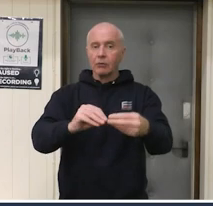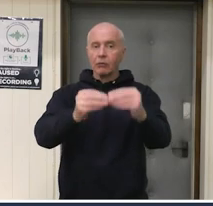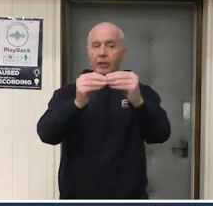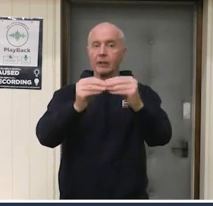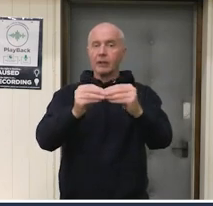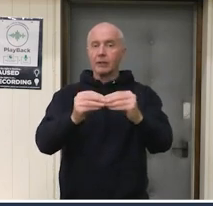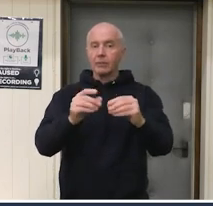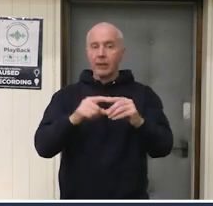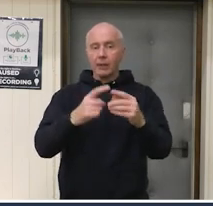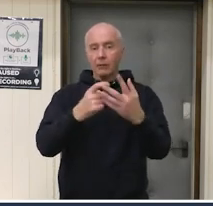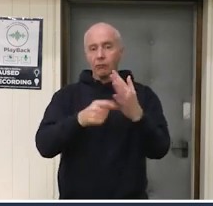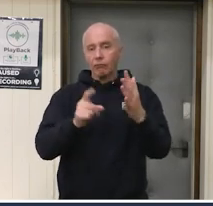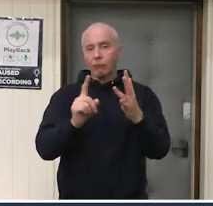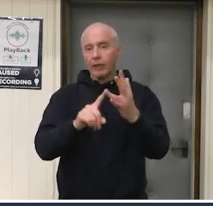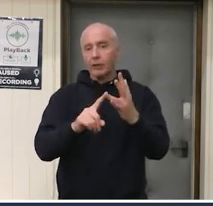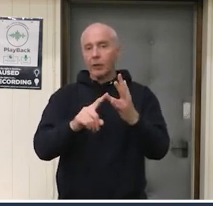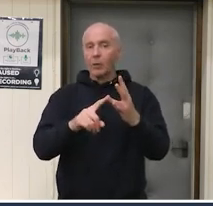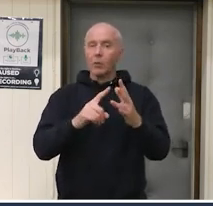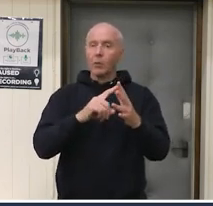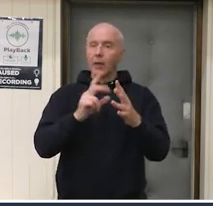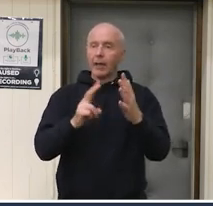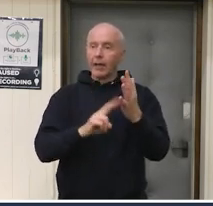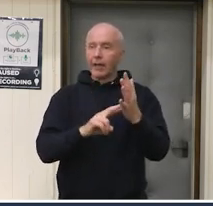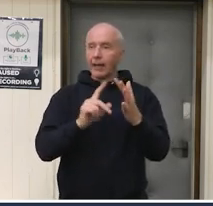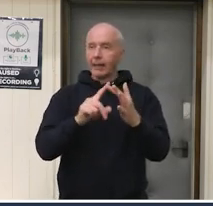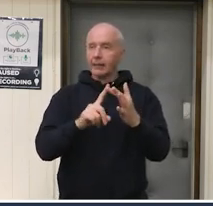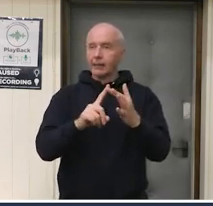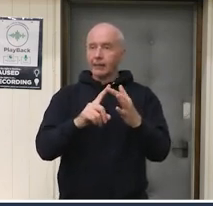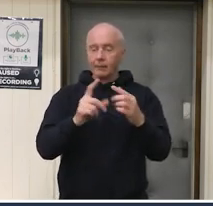make radioactive elements in the walls.